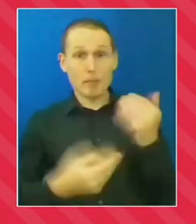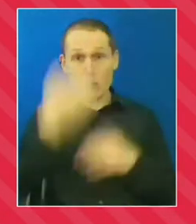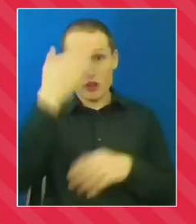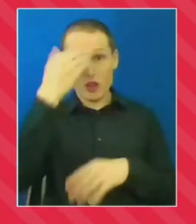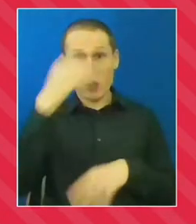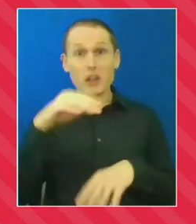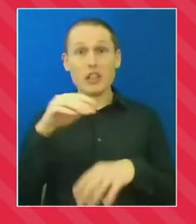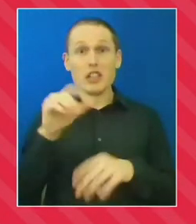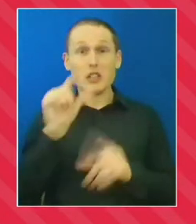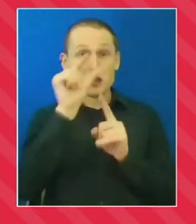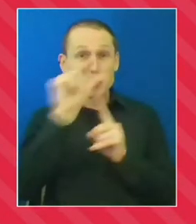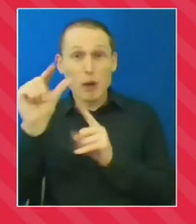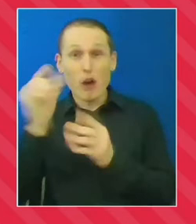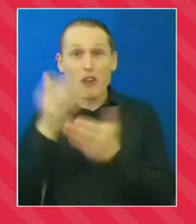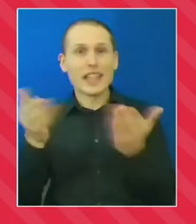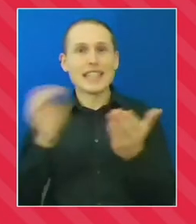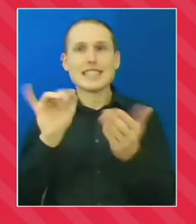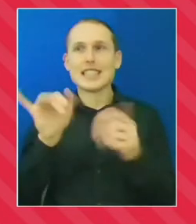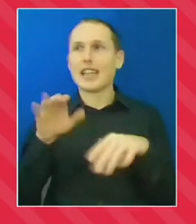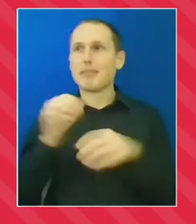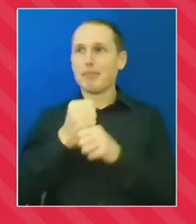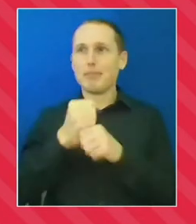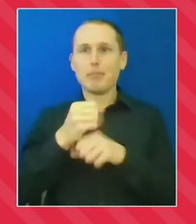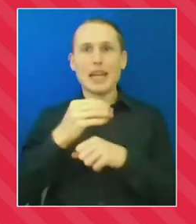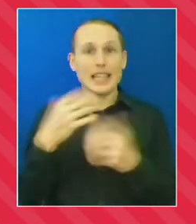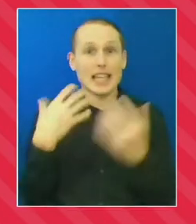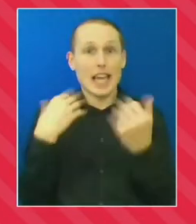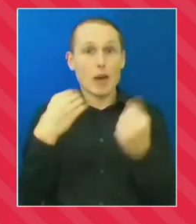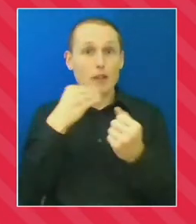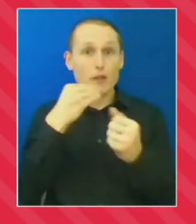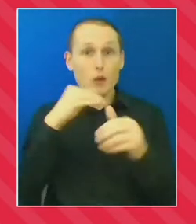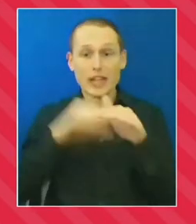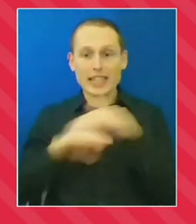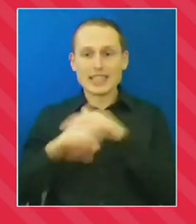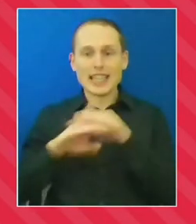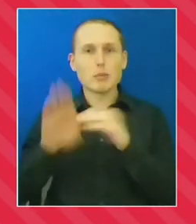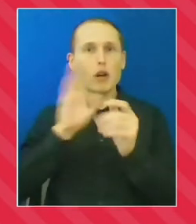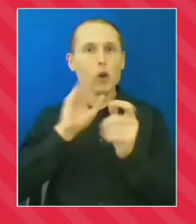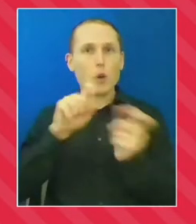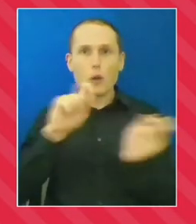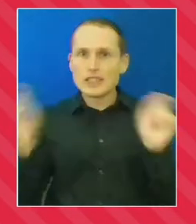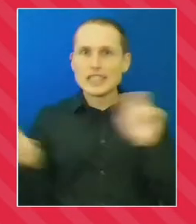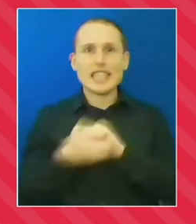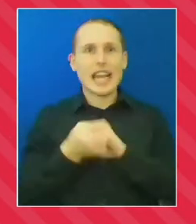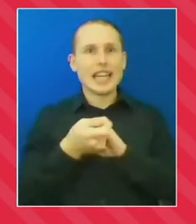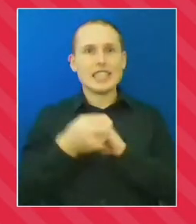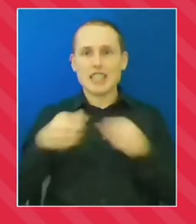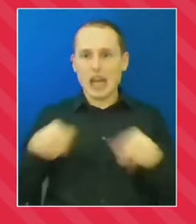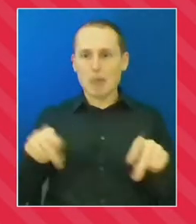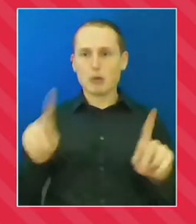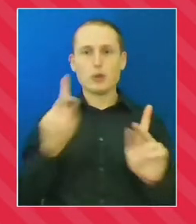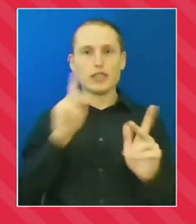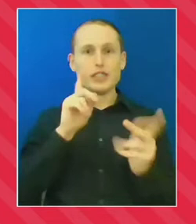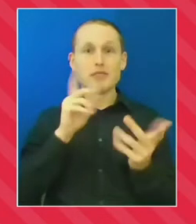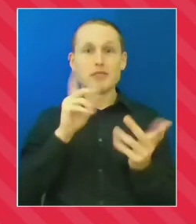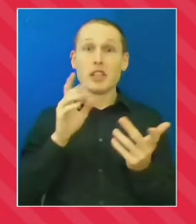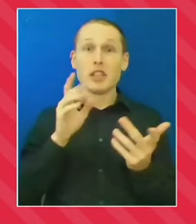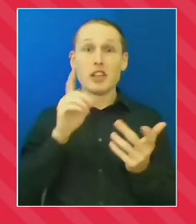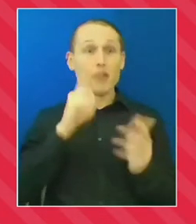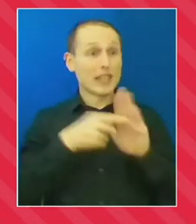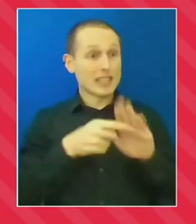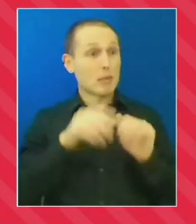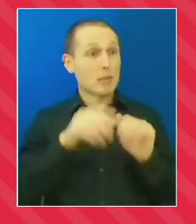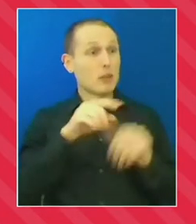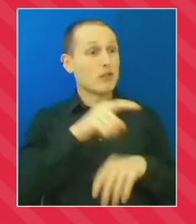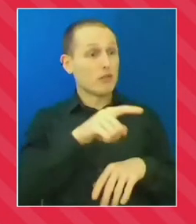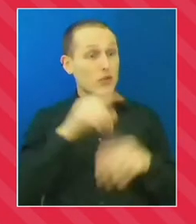healthy foods accessible opens up a world of opportunities. When you talk about the stories that you heard